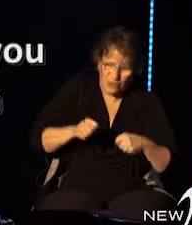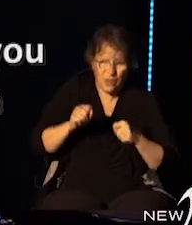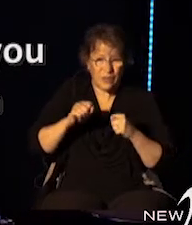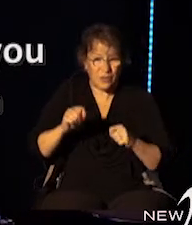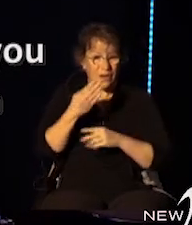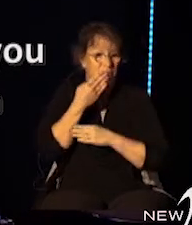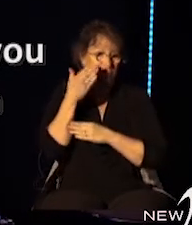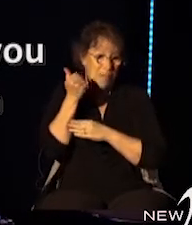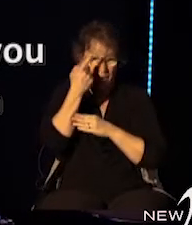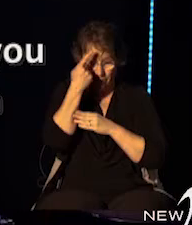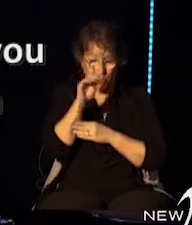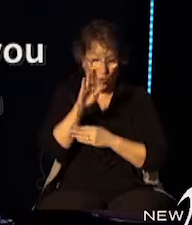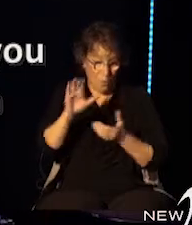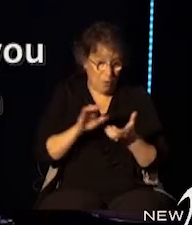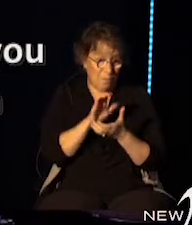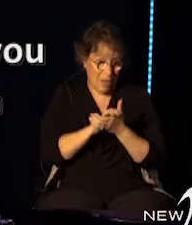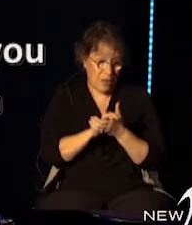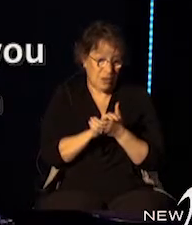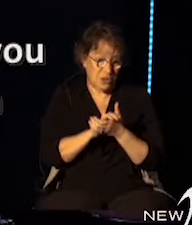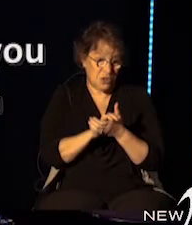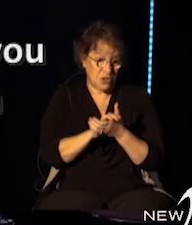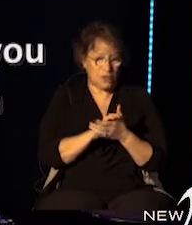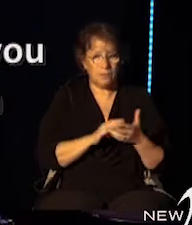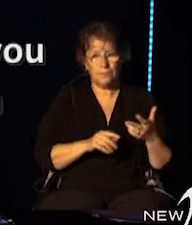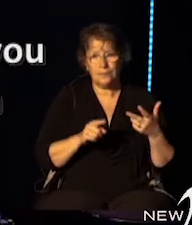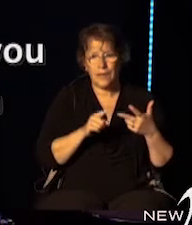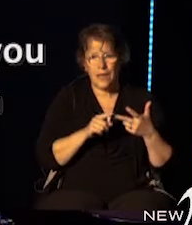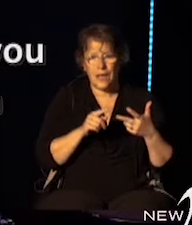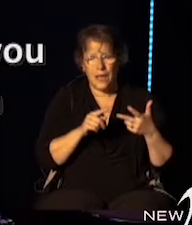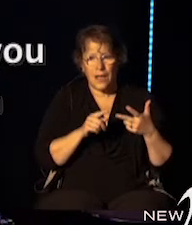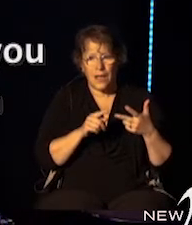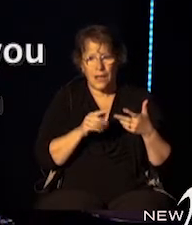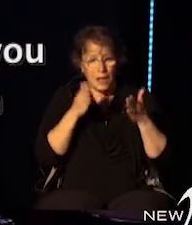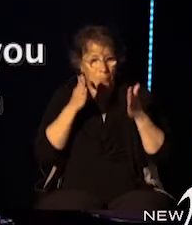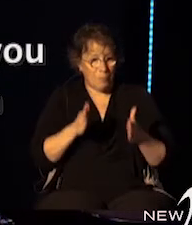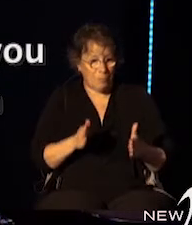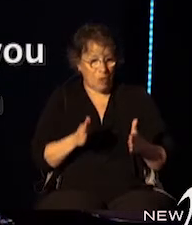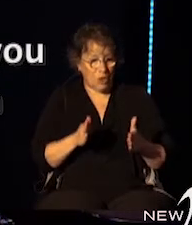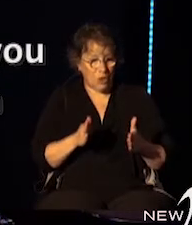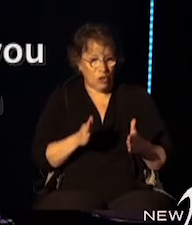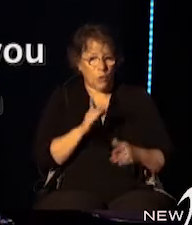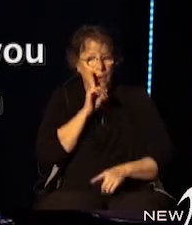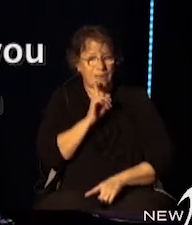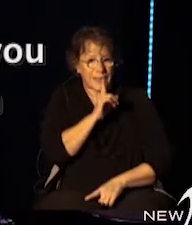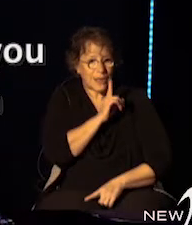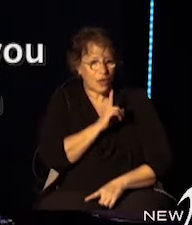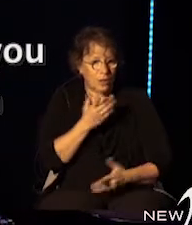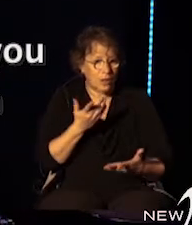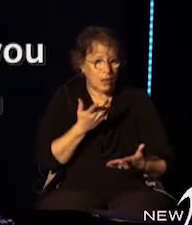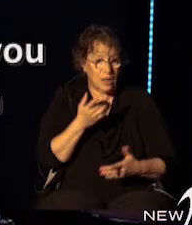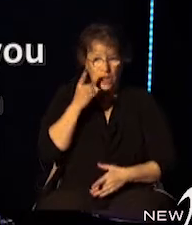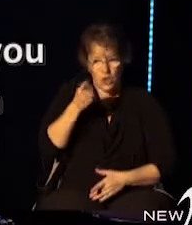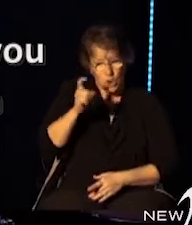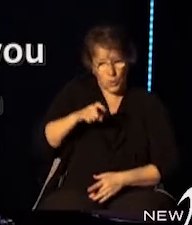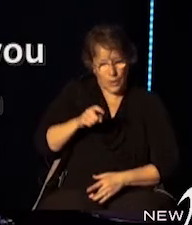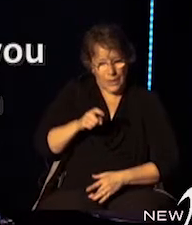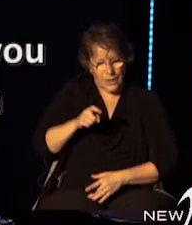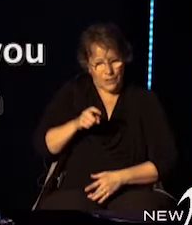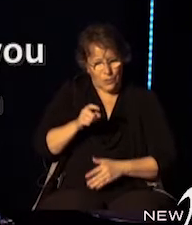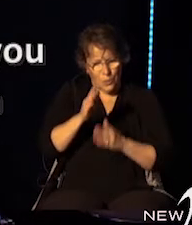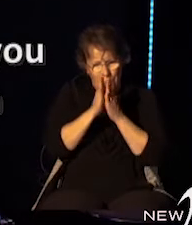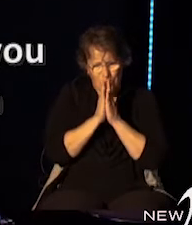Singles, do you have to fight for your friendships and for God's preferred future for you?